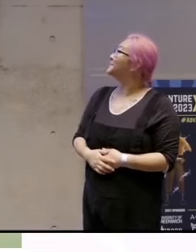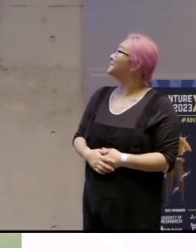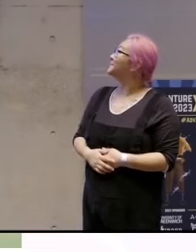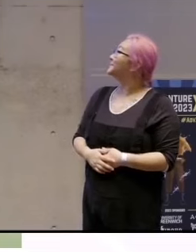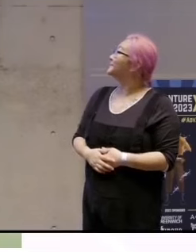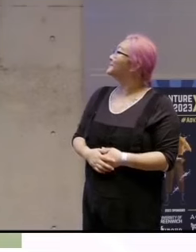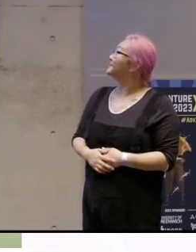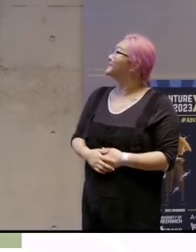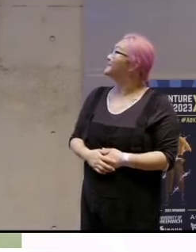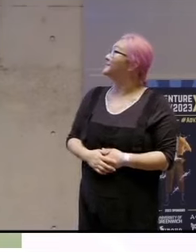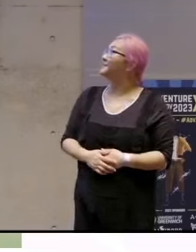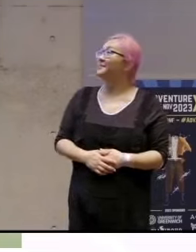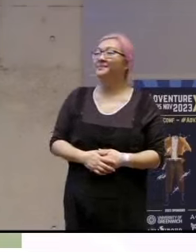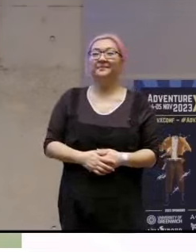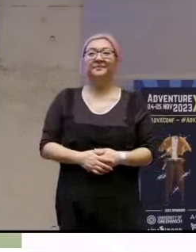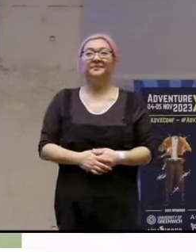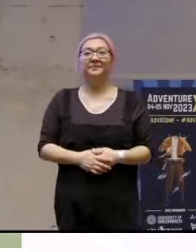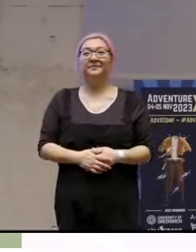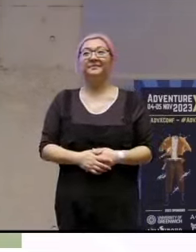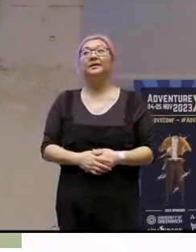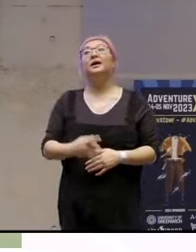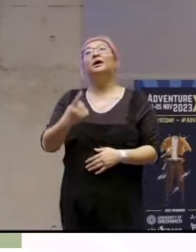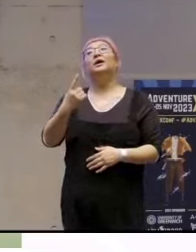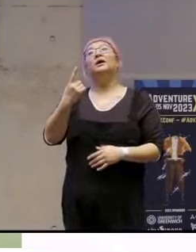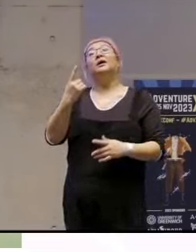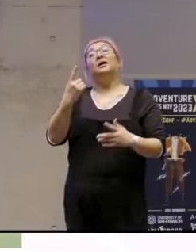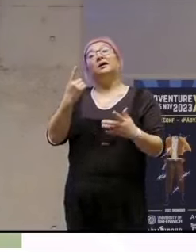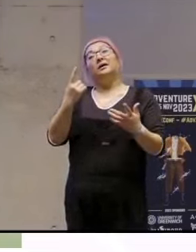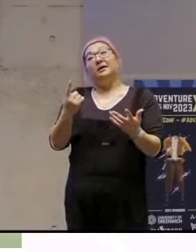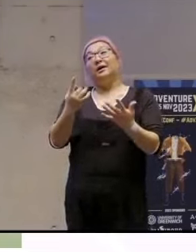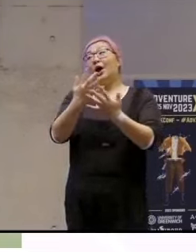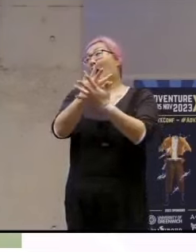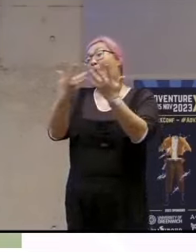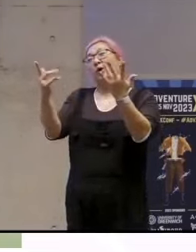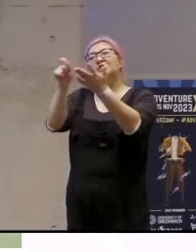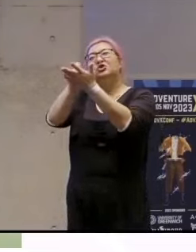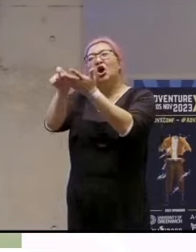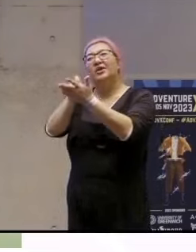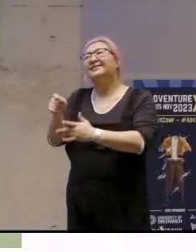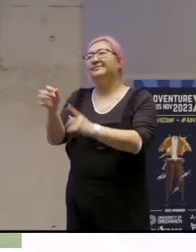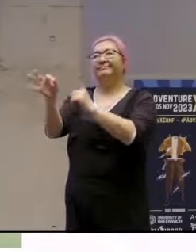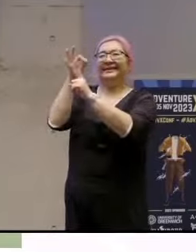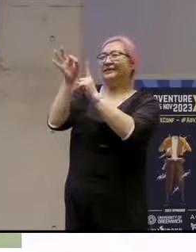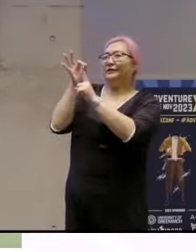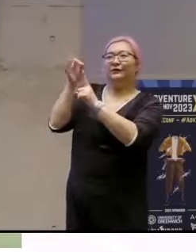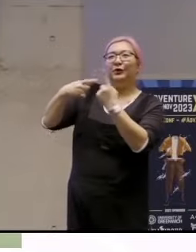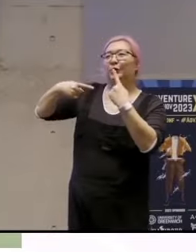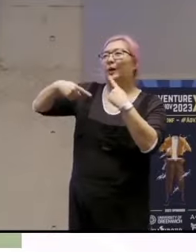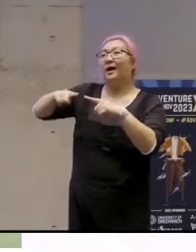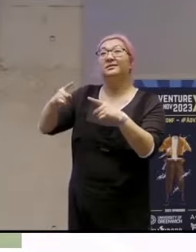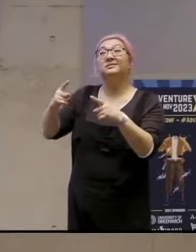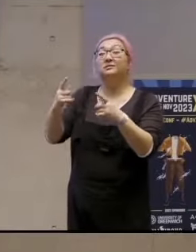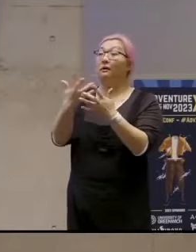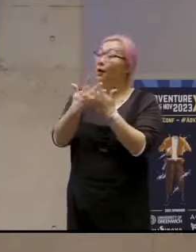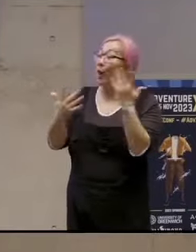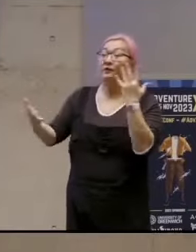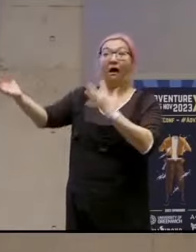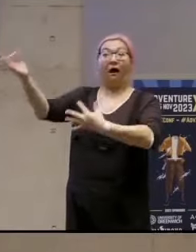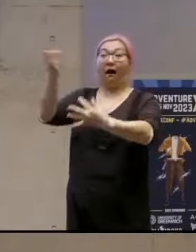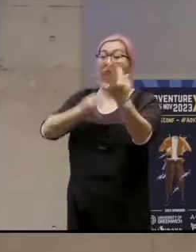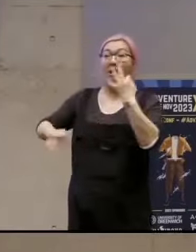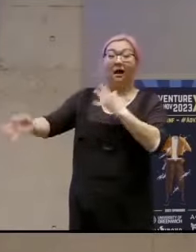So one of the things that we got asked a lot by journalists who interviewed us about Before I Forget was why. Like, why did